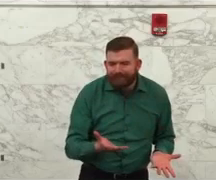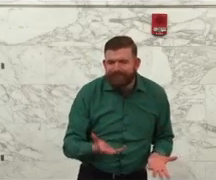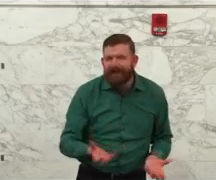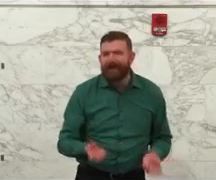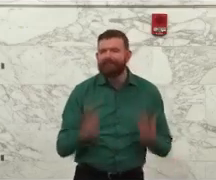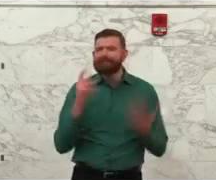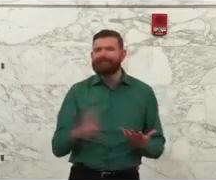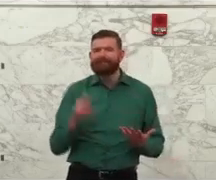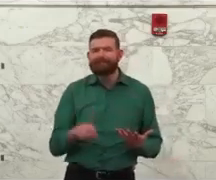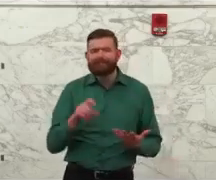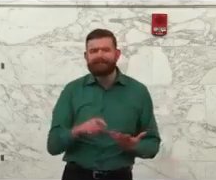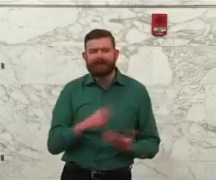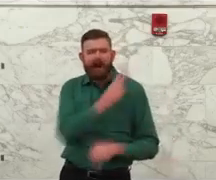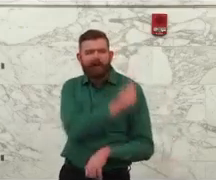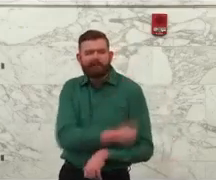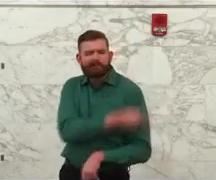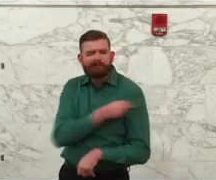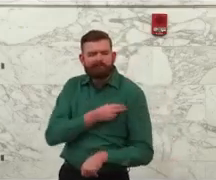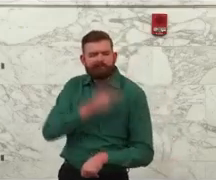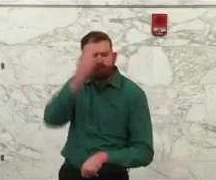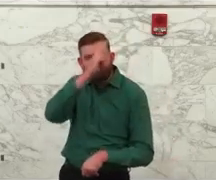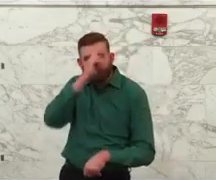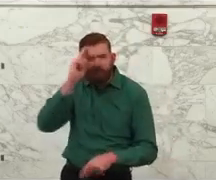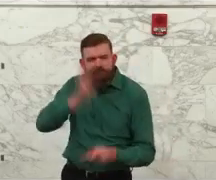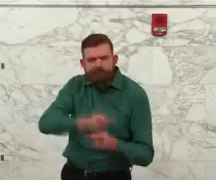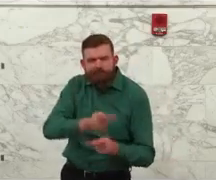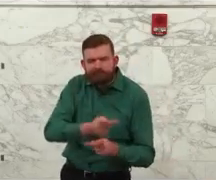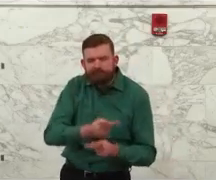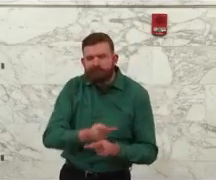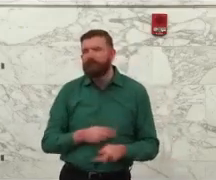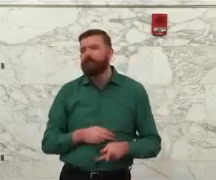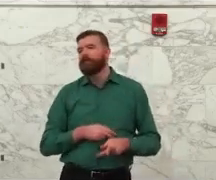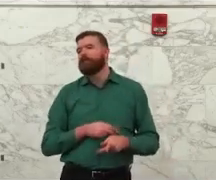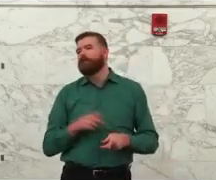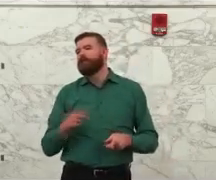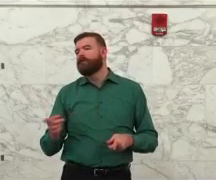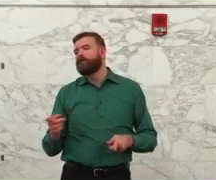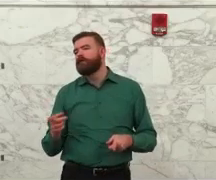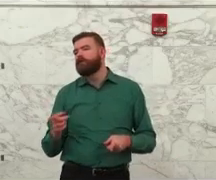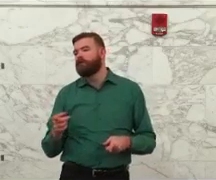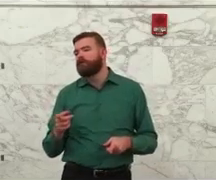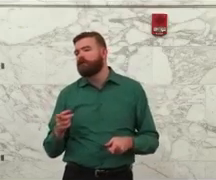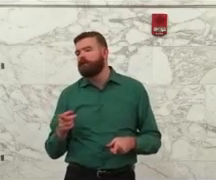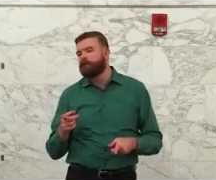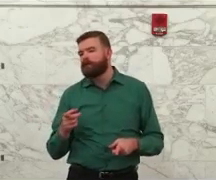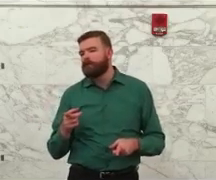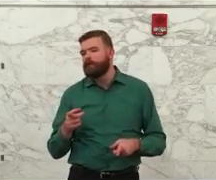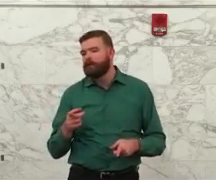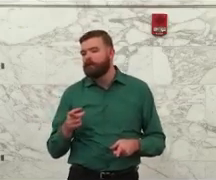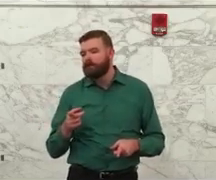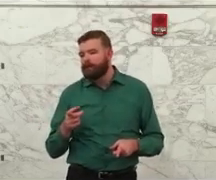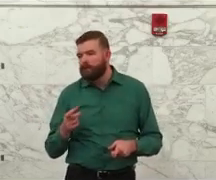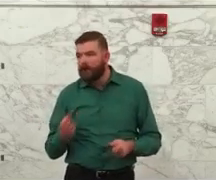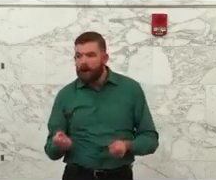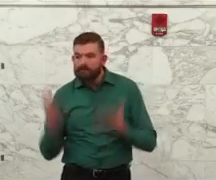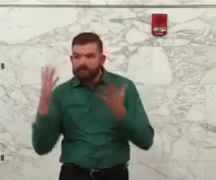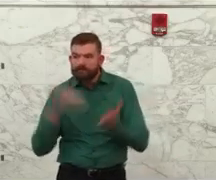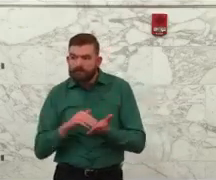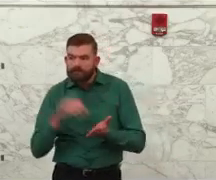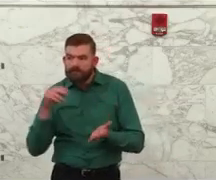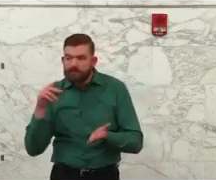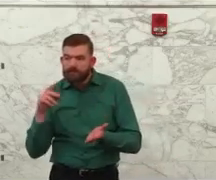incidence. It's the people that need care, and as that smooths out, I think we'll be able to relax a bit. But I